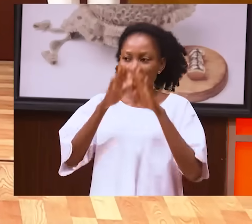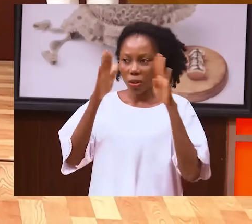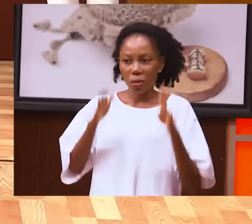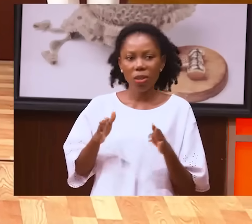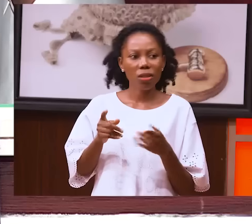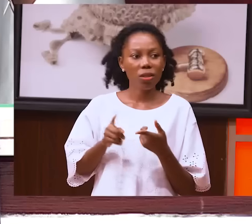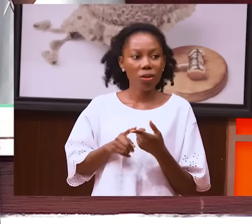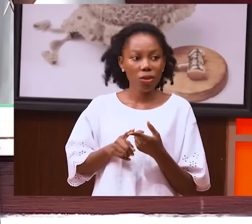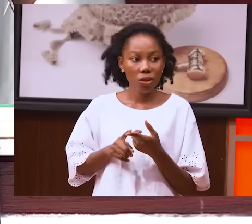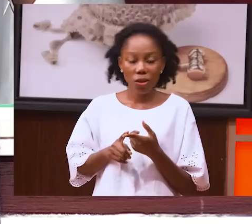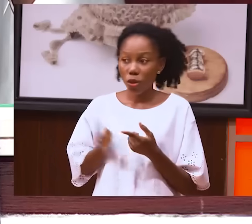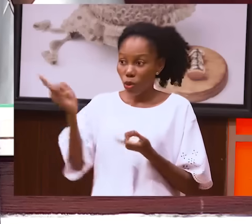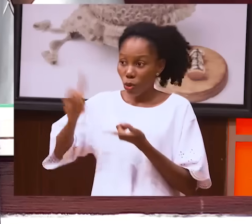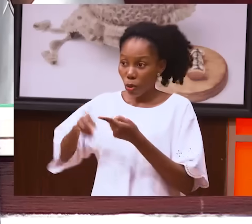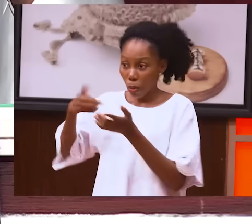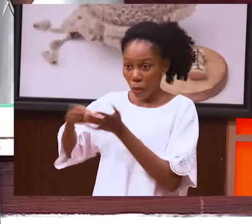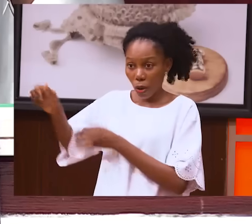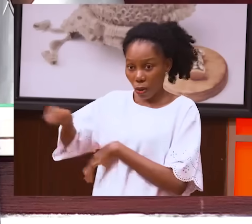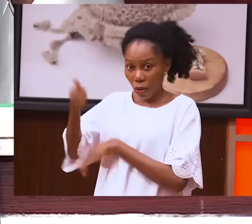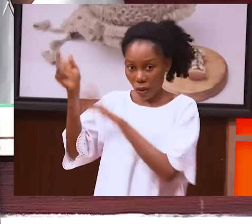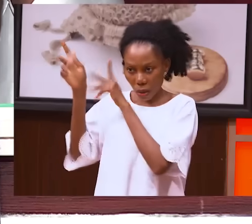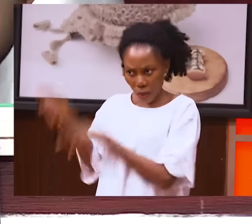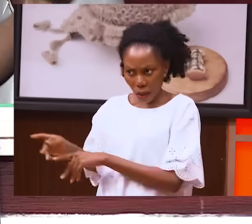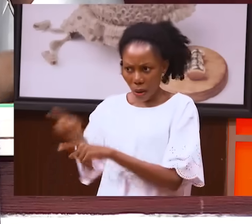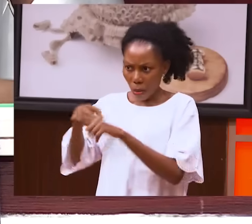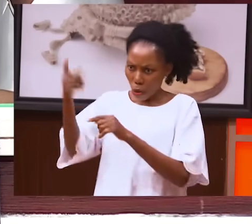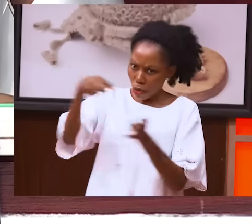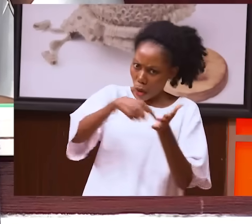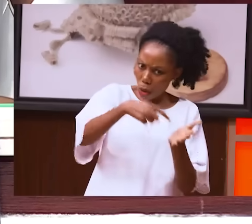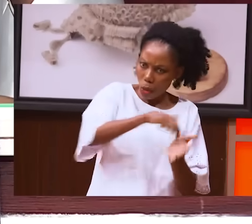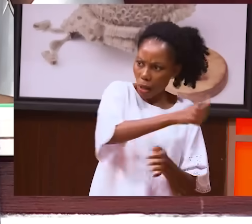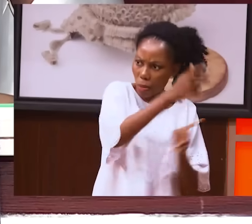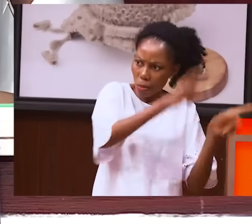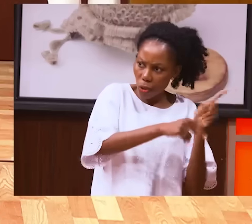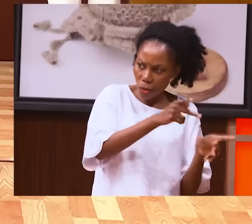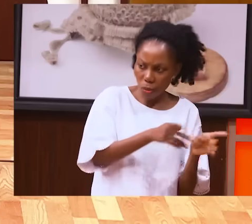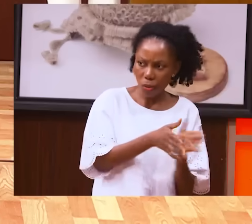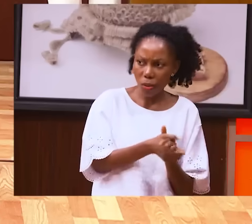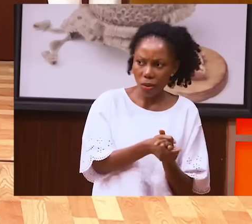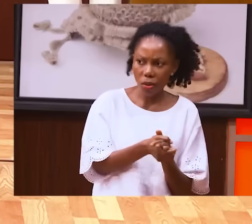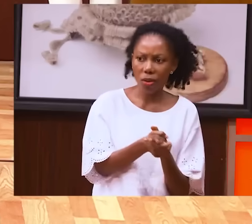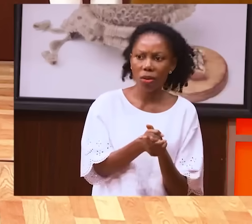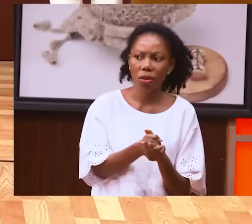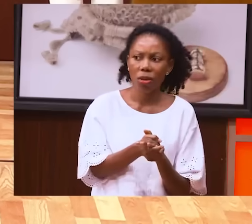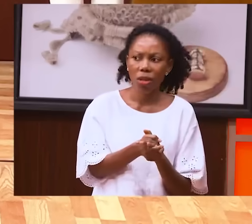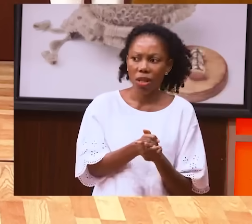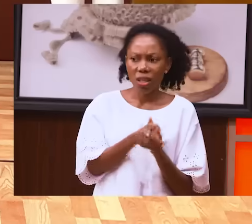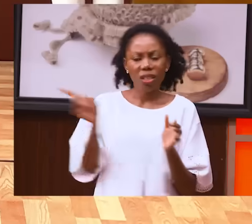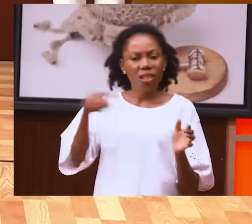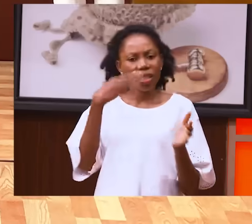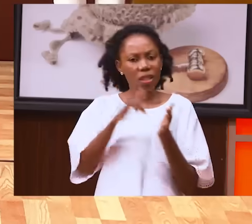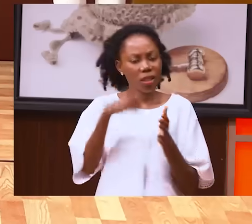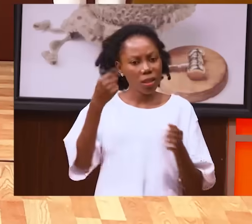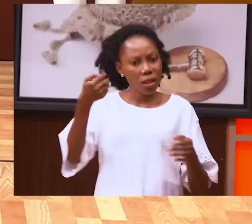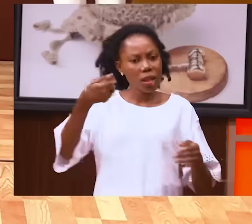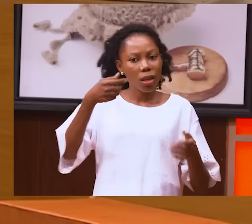family. You want to pay somebody else, but you are owing them. You are not ready to pay them. No, the landlord decided that very time that you